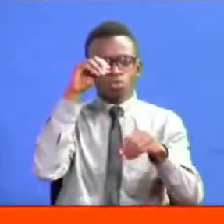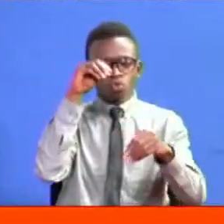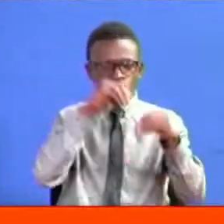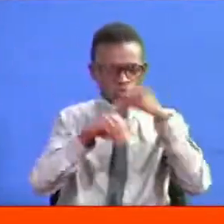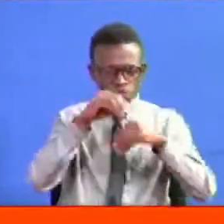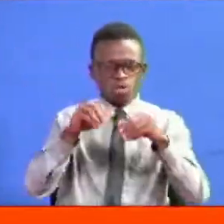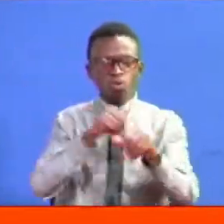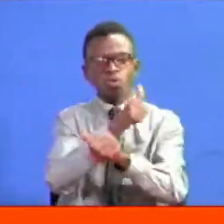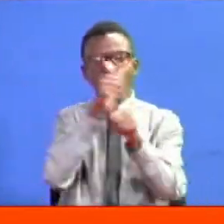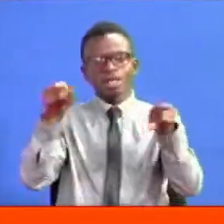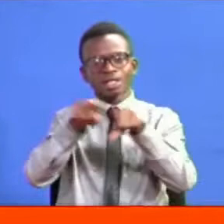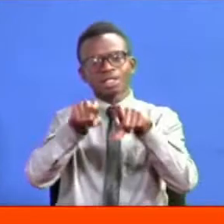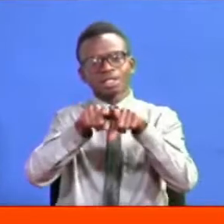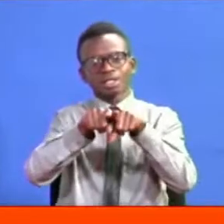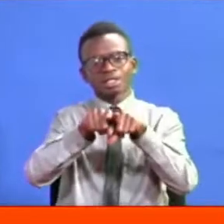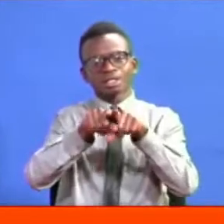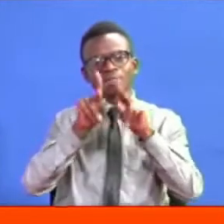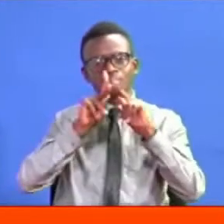but wisely.